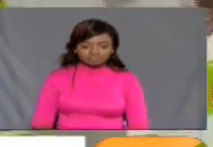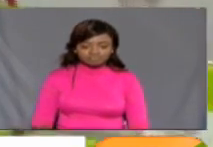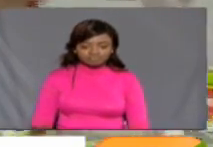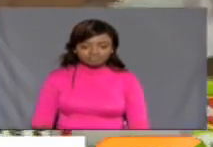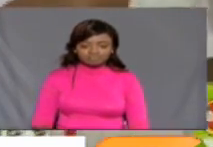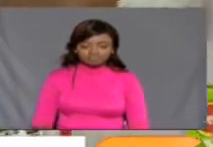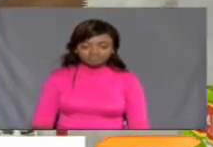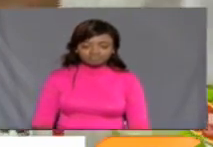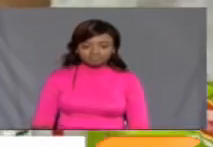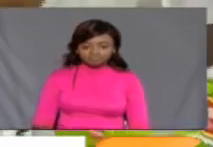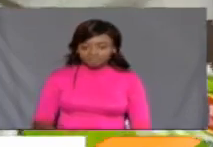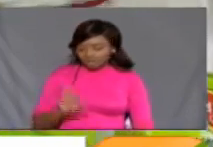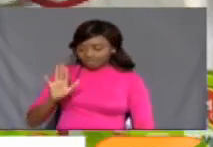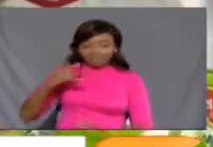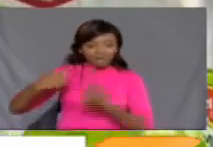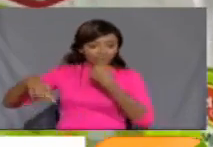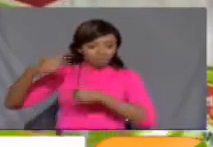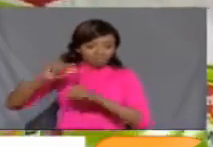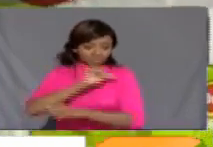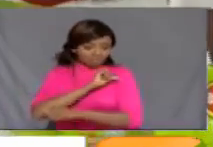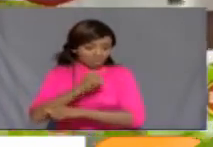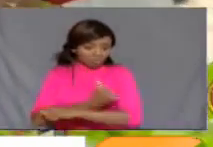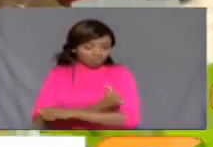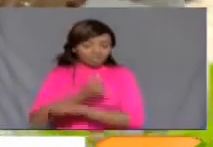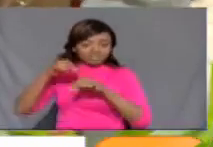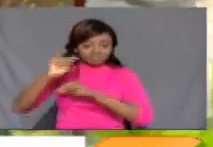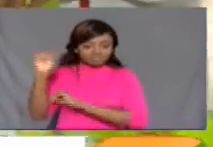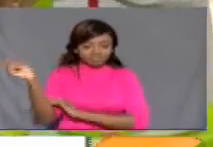The Competition Authority of Kenya has fined Del Monte